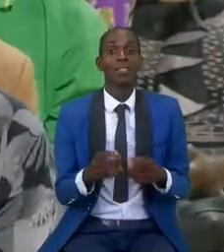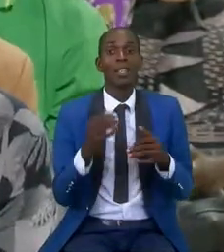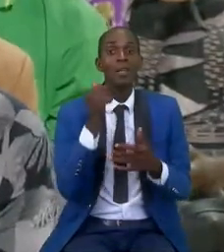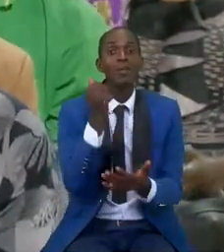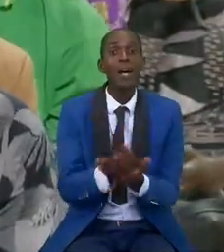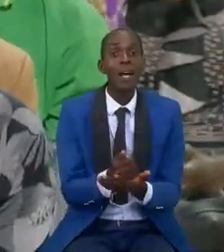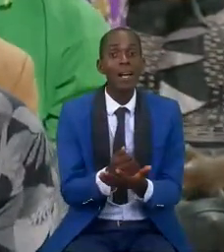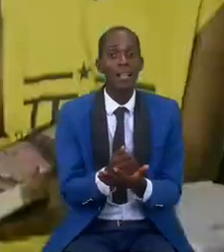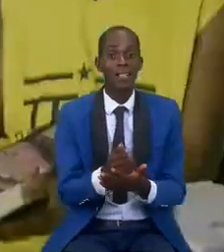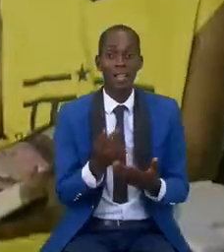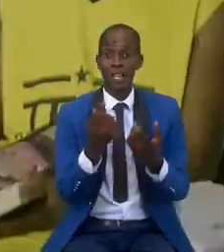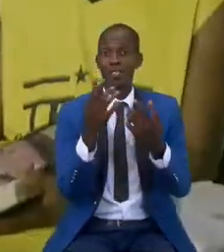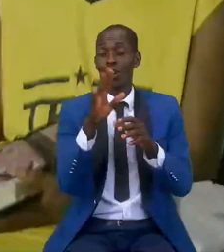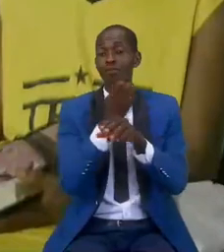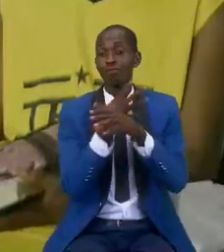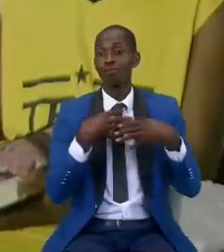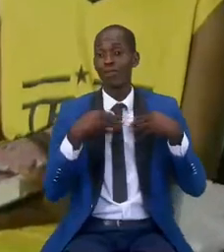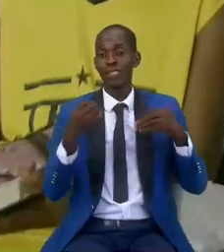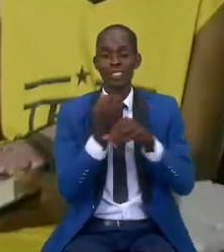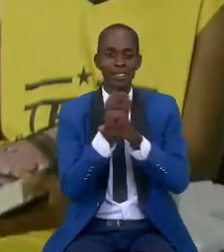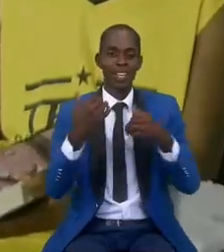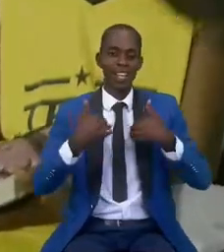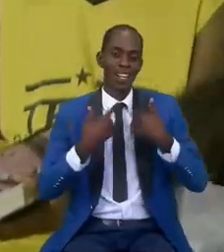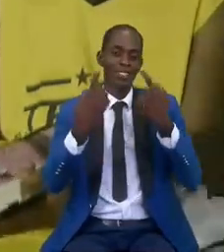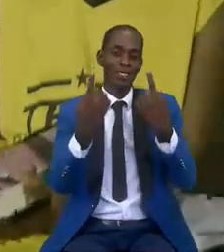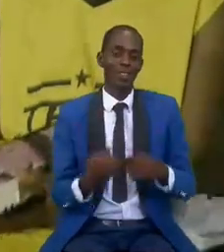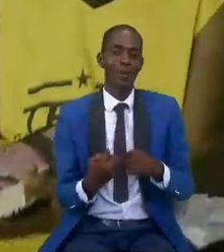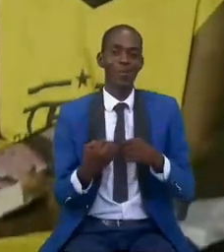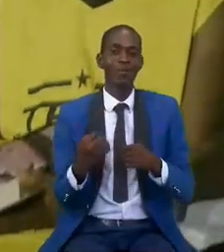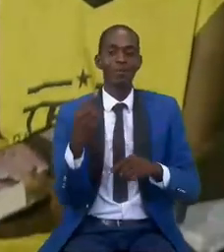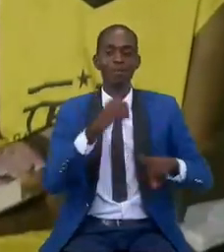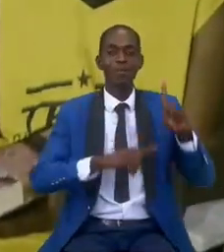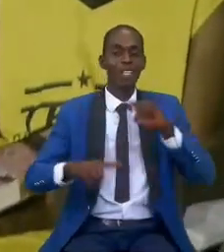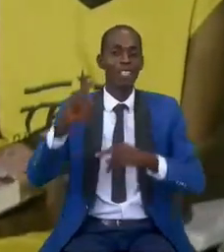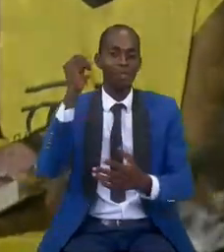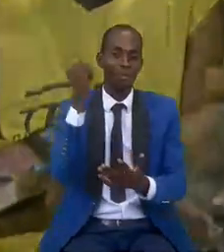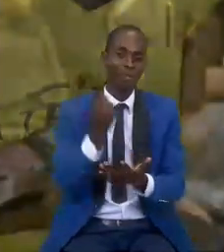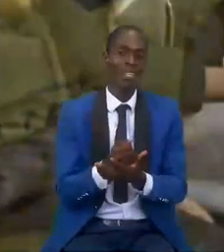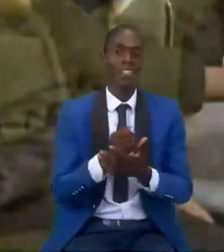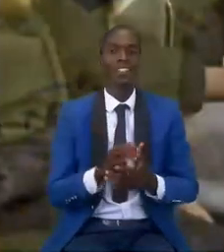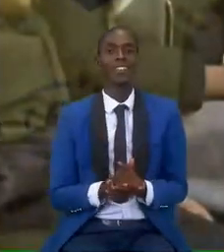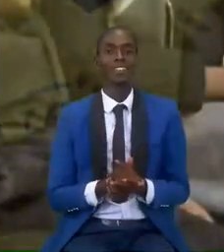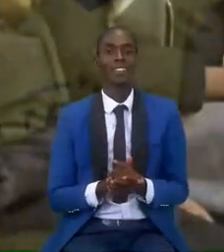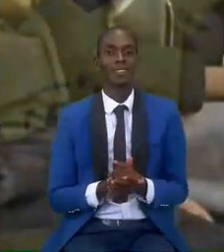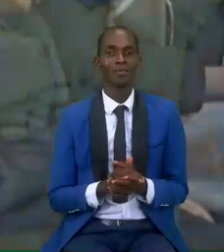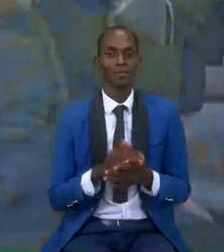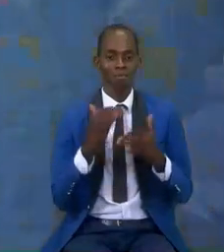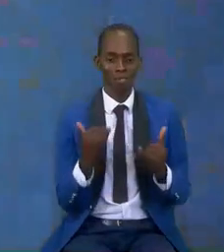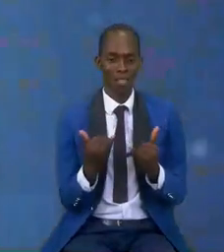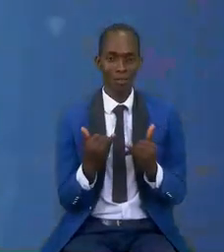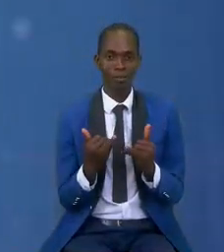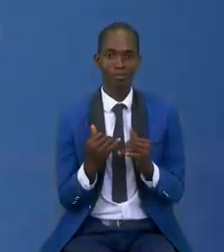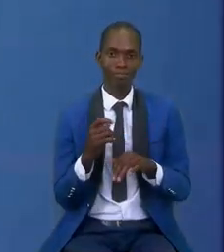amen it's about an eyes closed it's about an